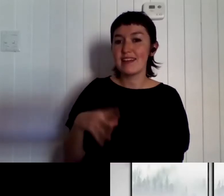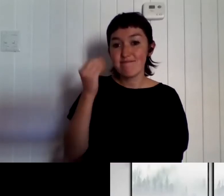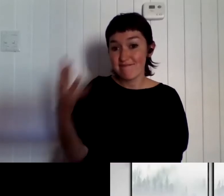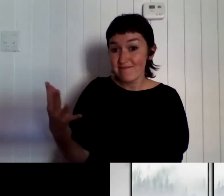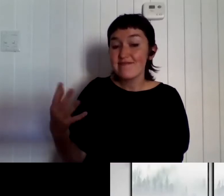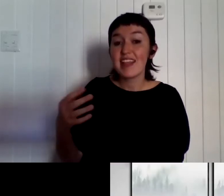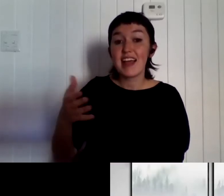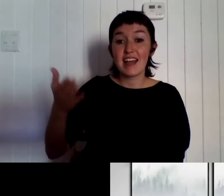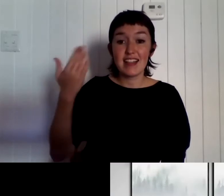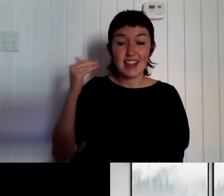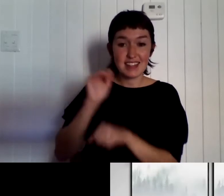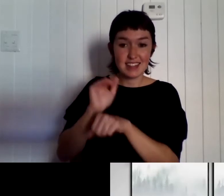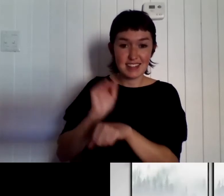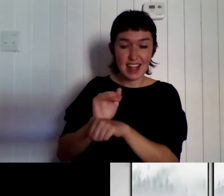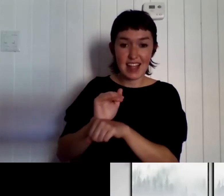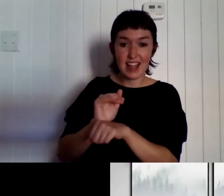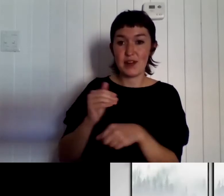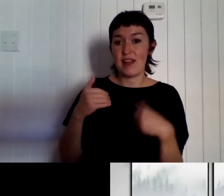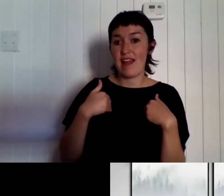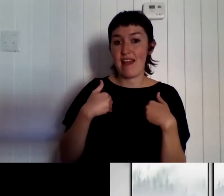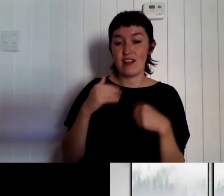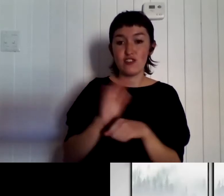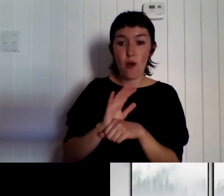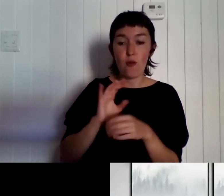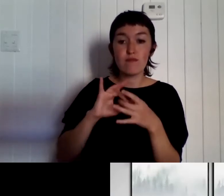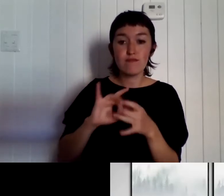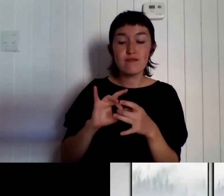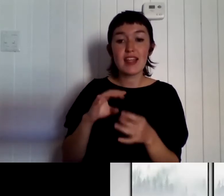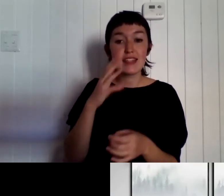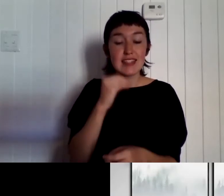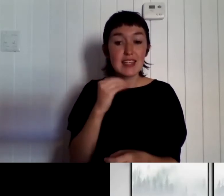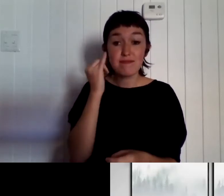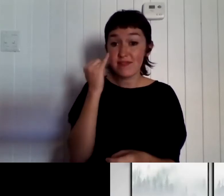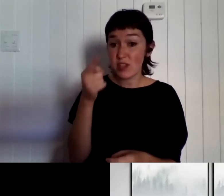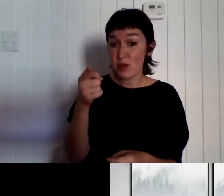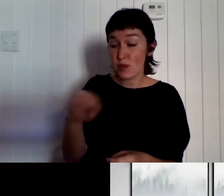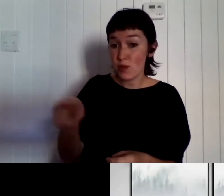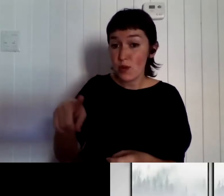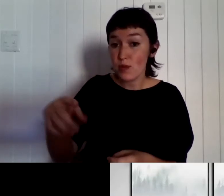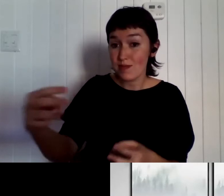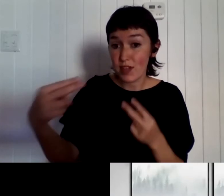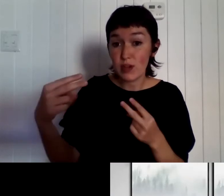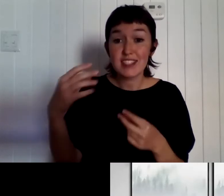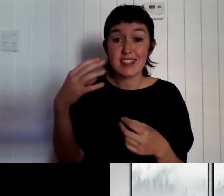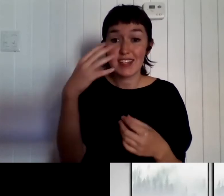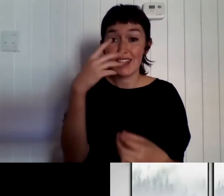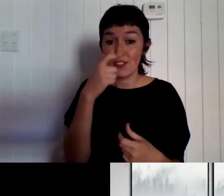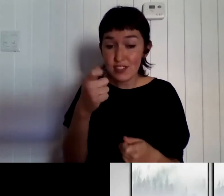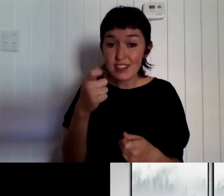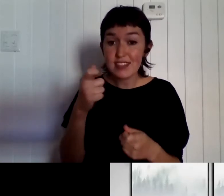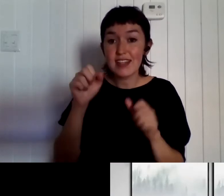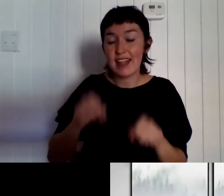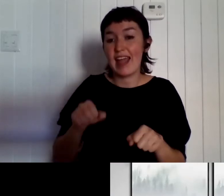night, we had a session all about sleep. So if you're interested in that, you can go to our YouTube channel and watch a whole hour about